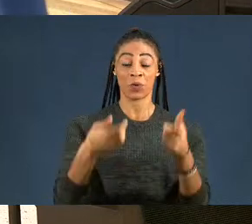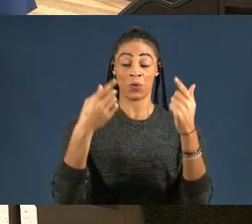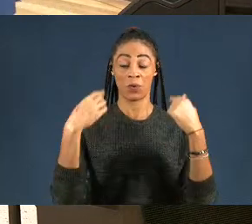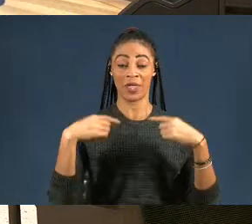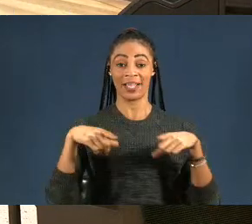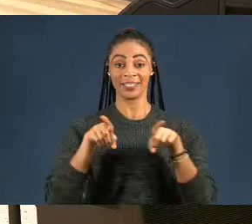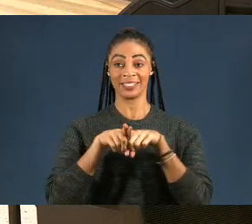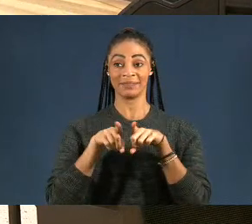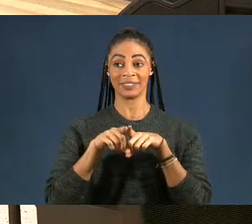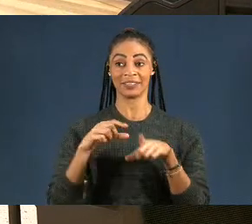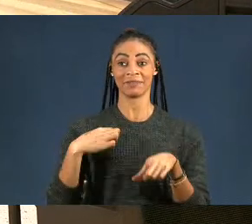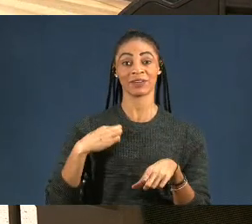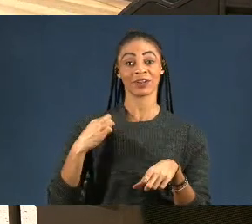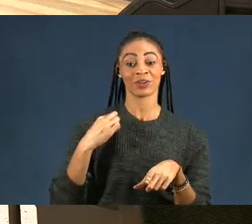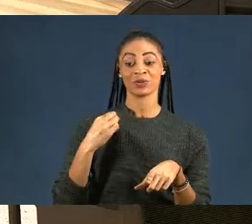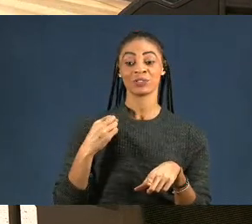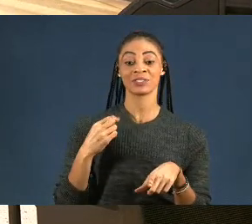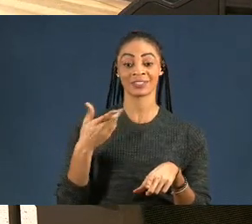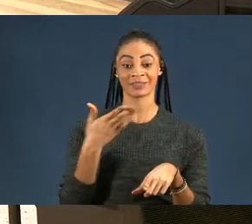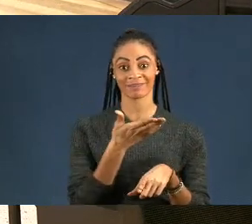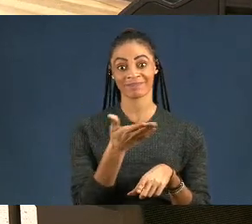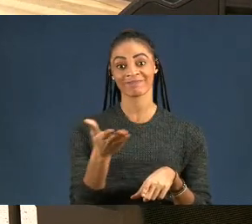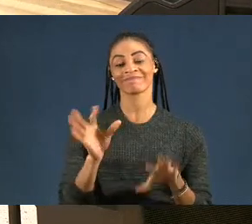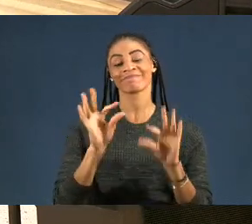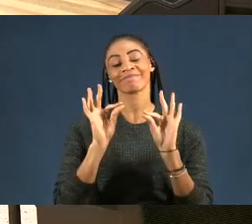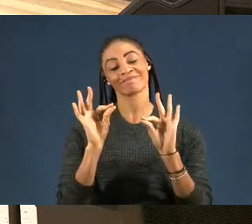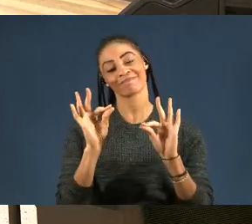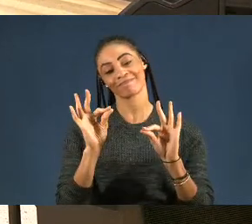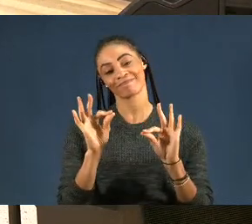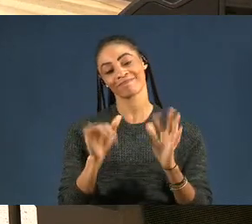exactly it. That's it. That's it.